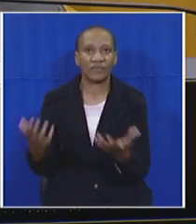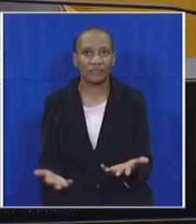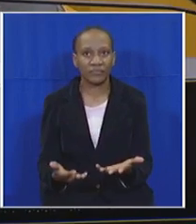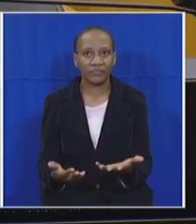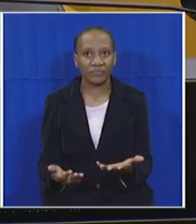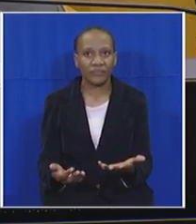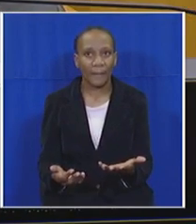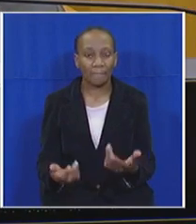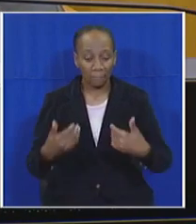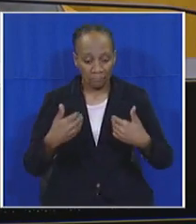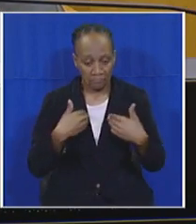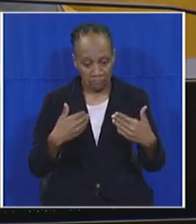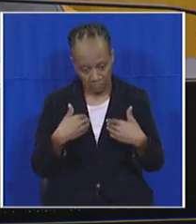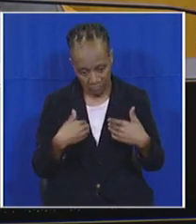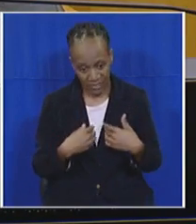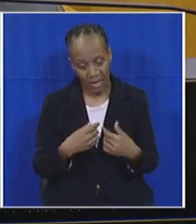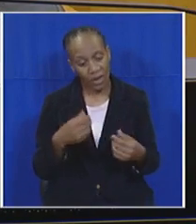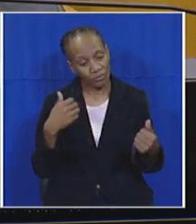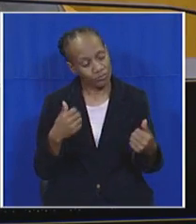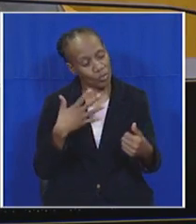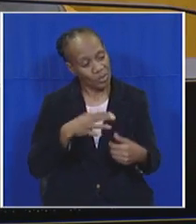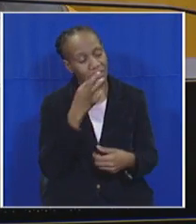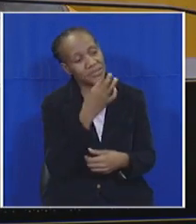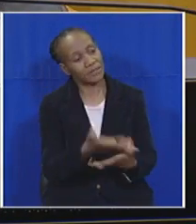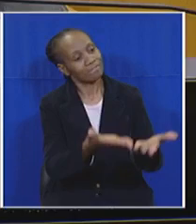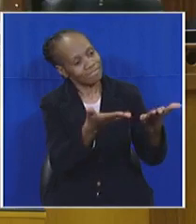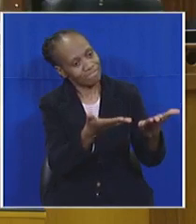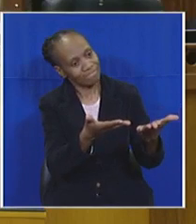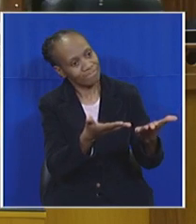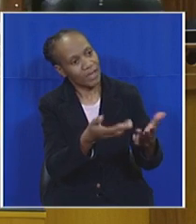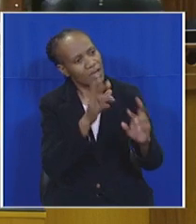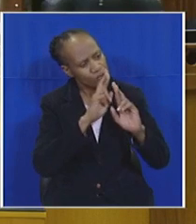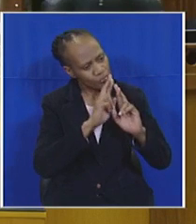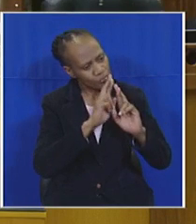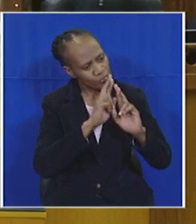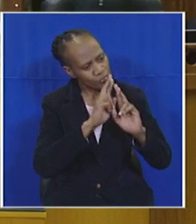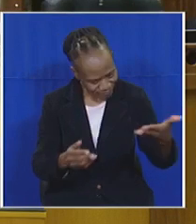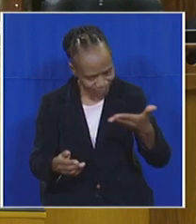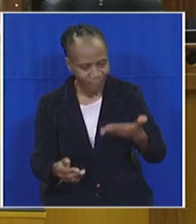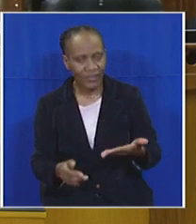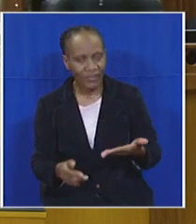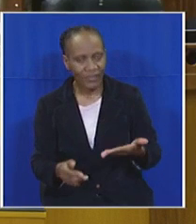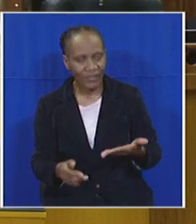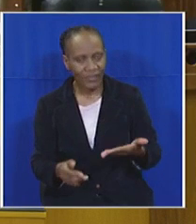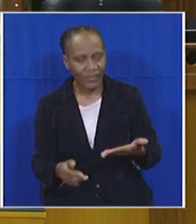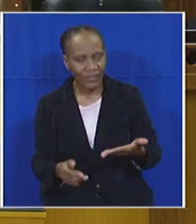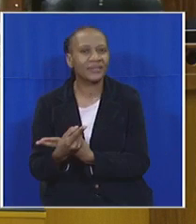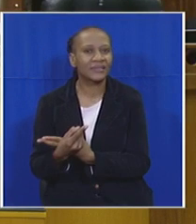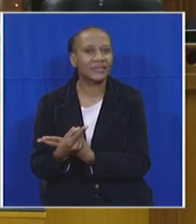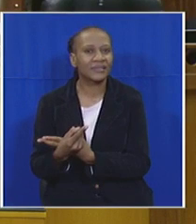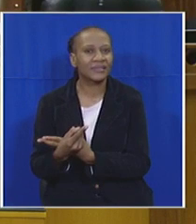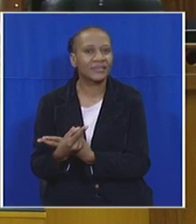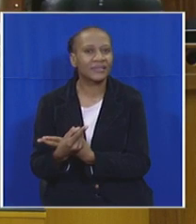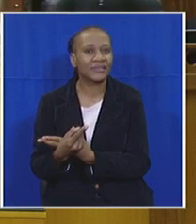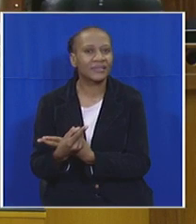anything. I am, however, going to challenge him. I challenge him to present a report on the effects of amalgamating municipalities prior to